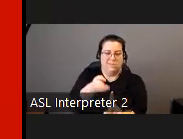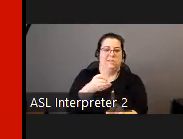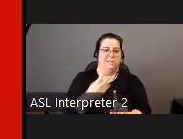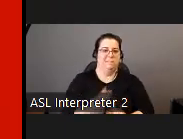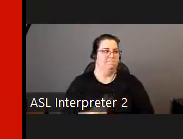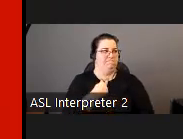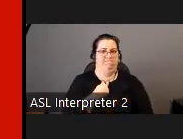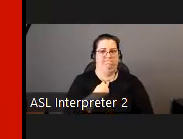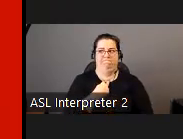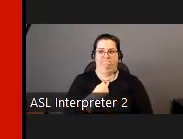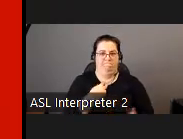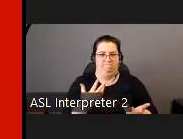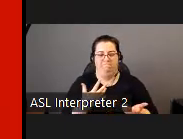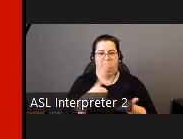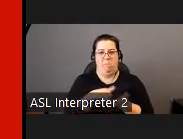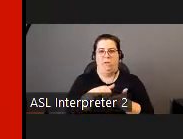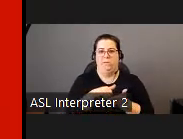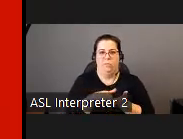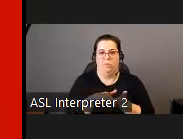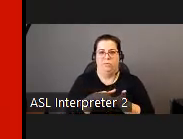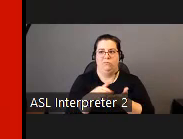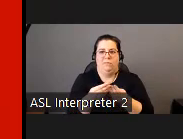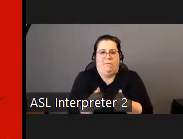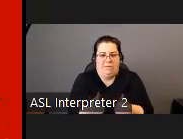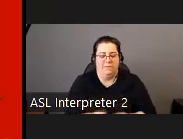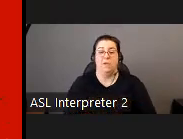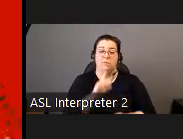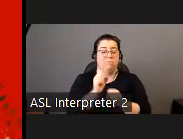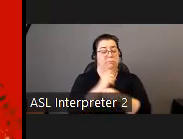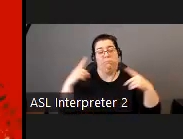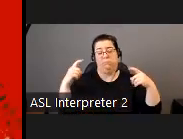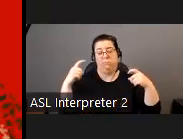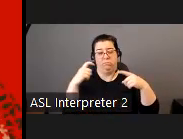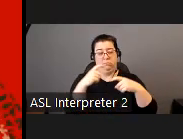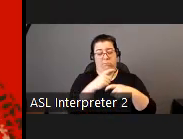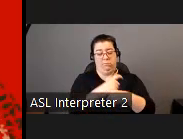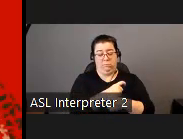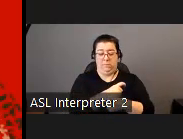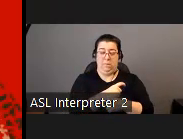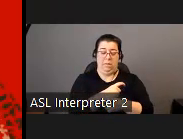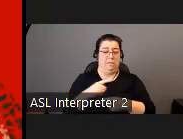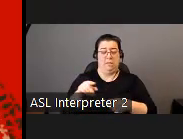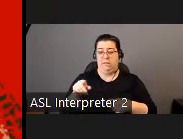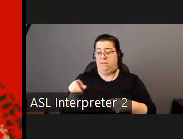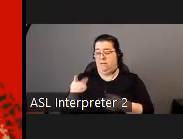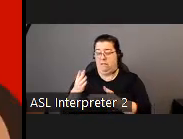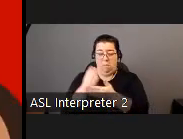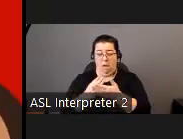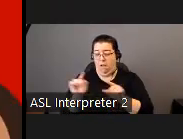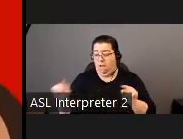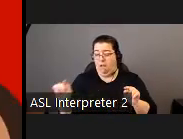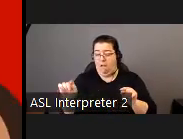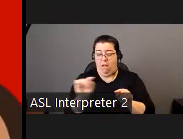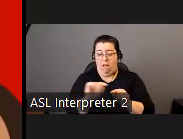yes, it's complex. There's all these elements and all these different pieces that need to